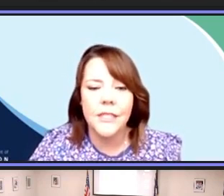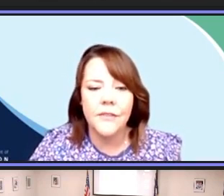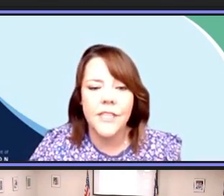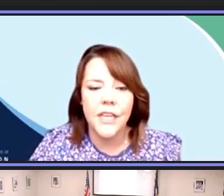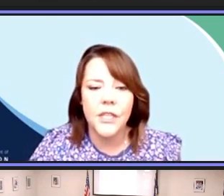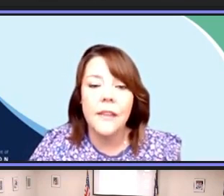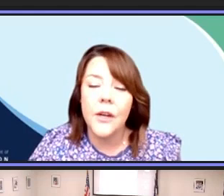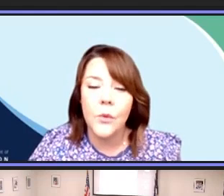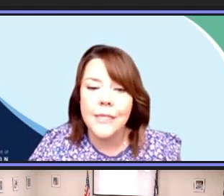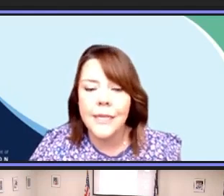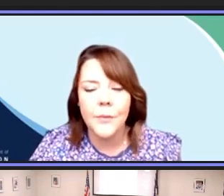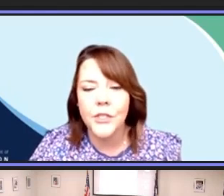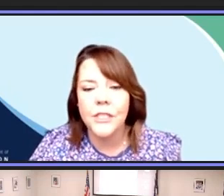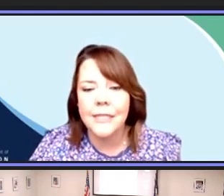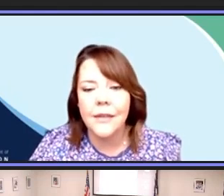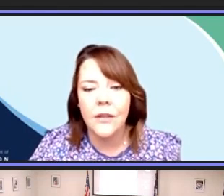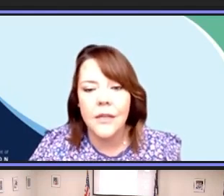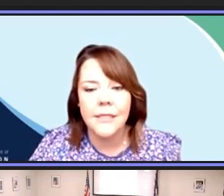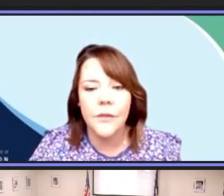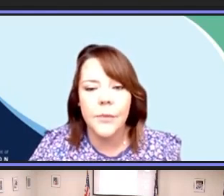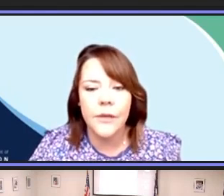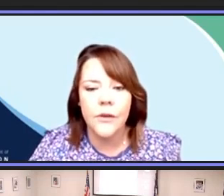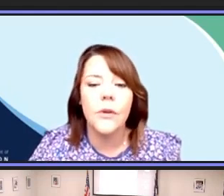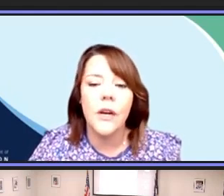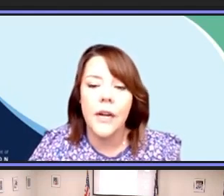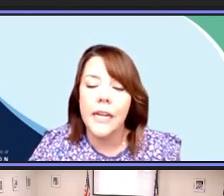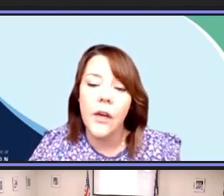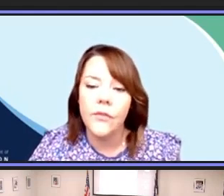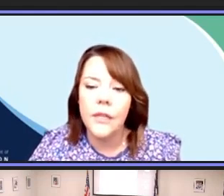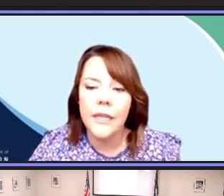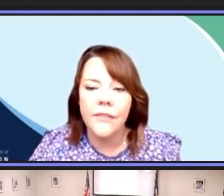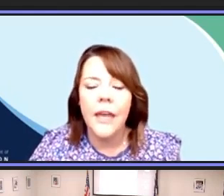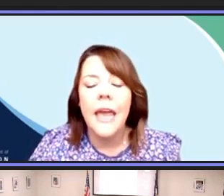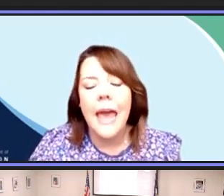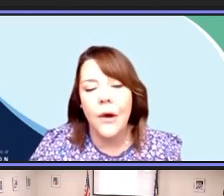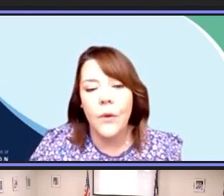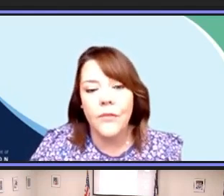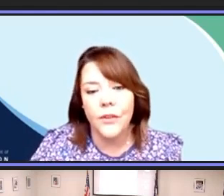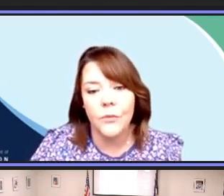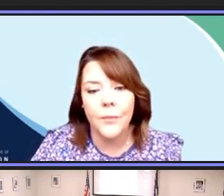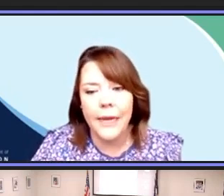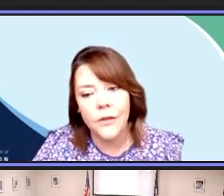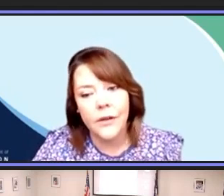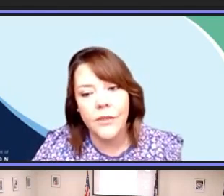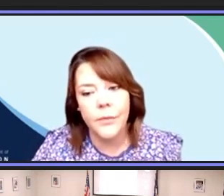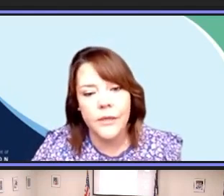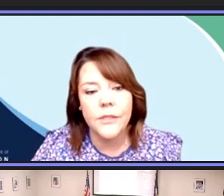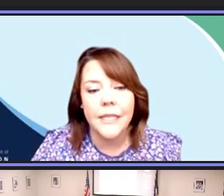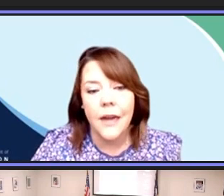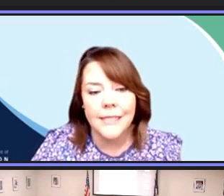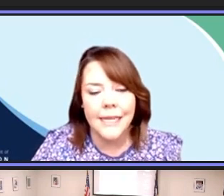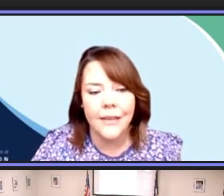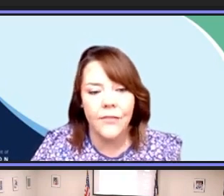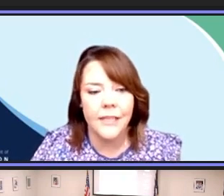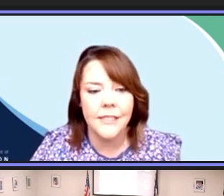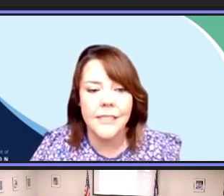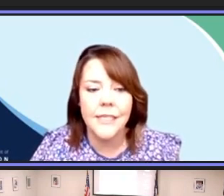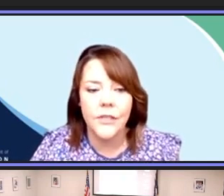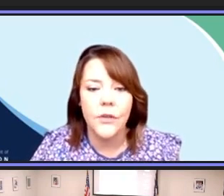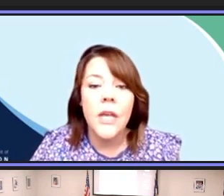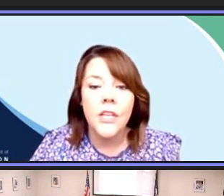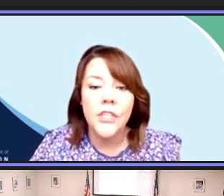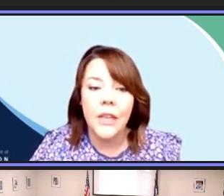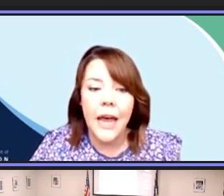past legislative session. There was an emergency clause in the bill regarding COVID leave. However, the remainder of the bill did not take